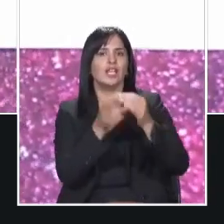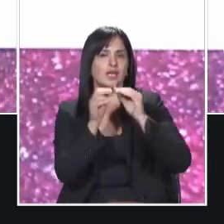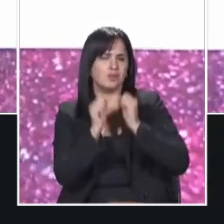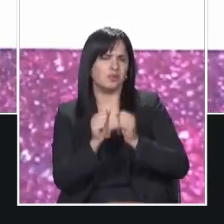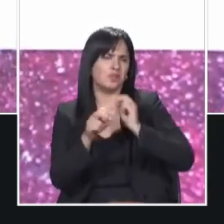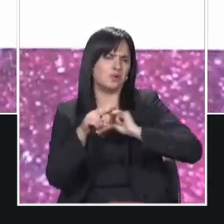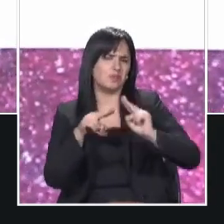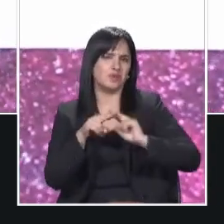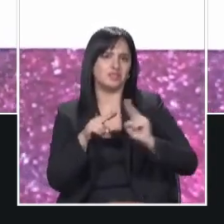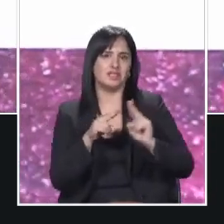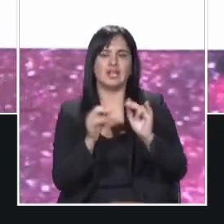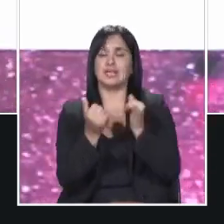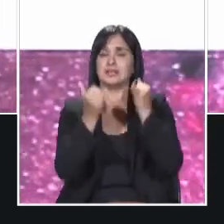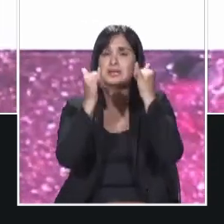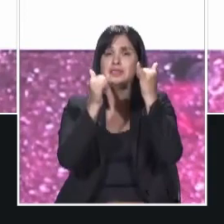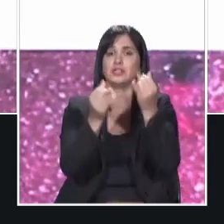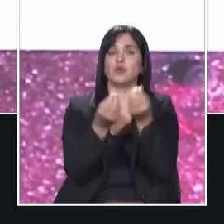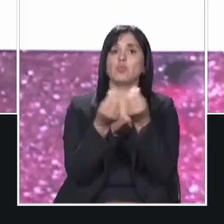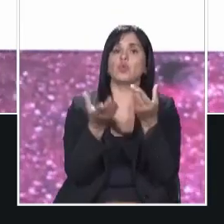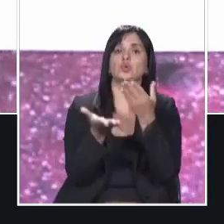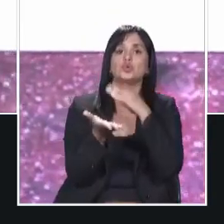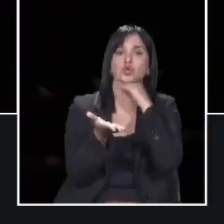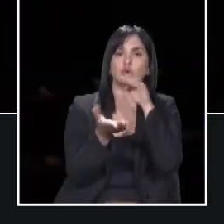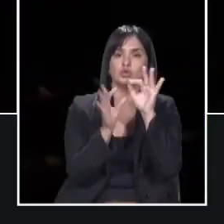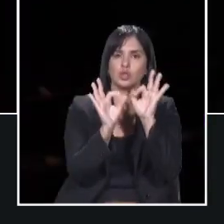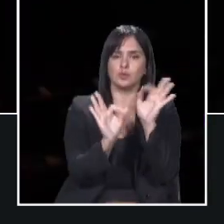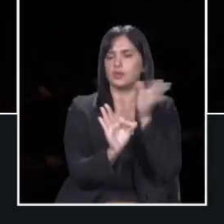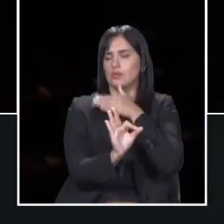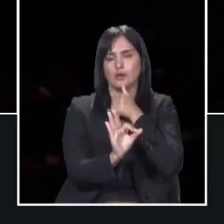practical uses at the time.